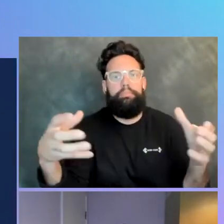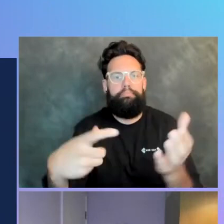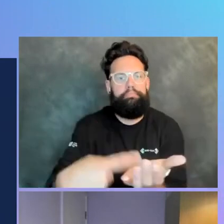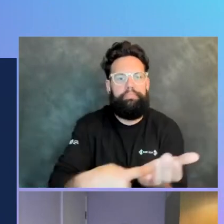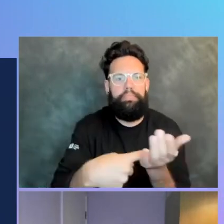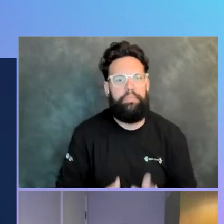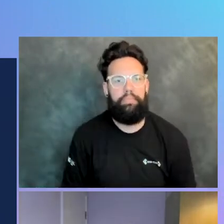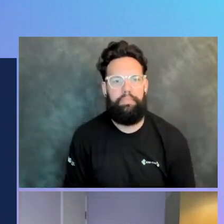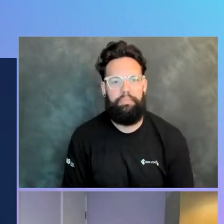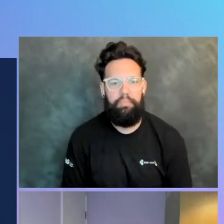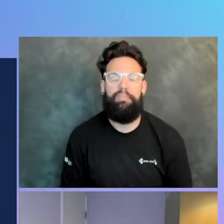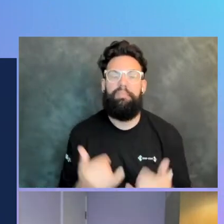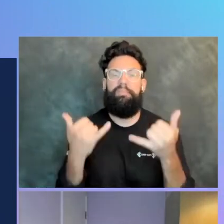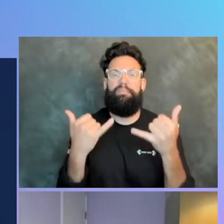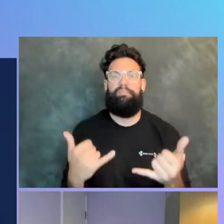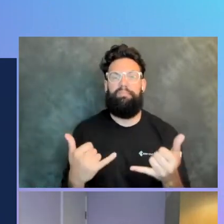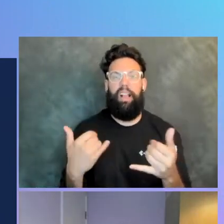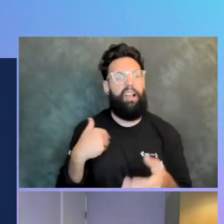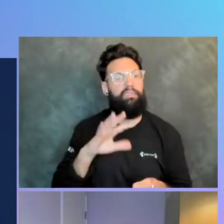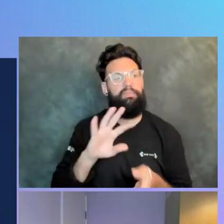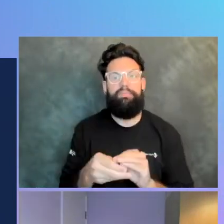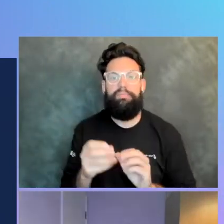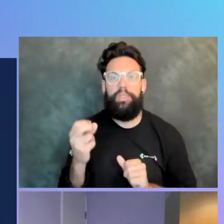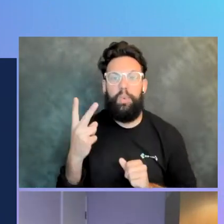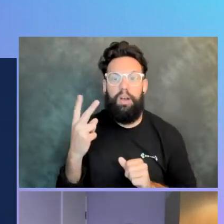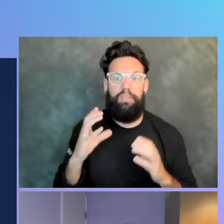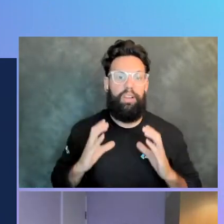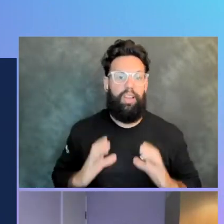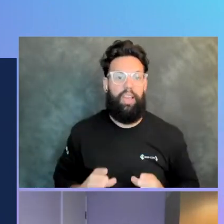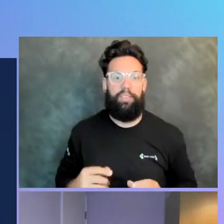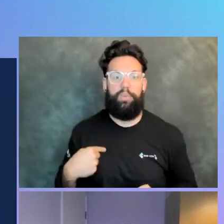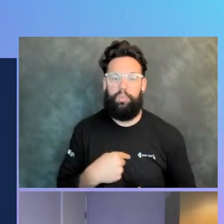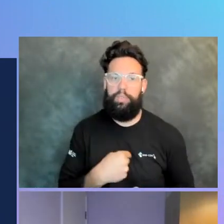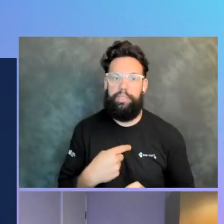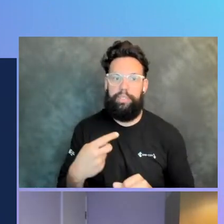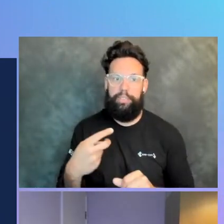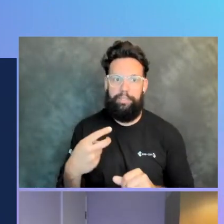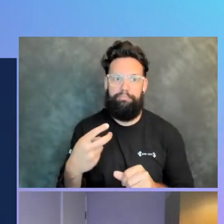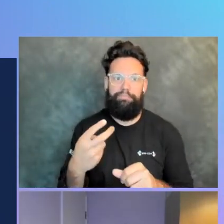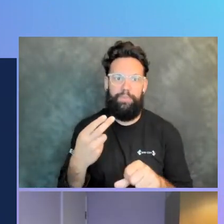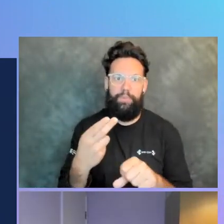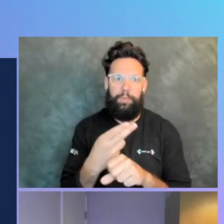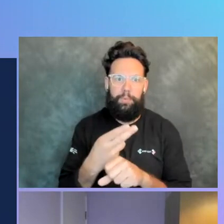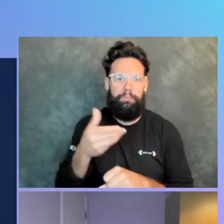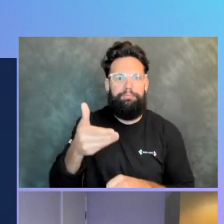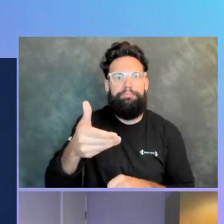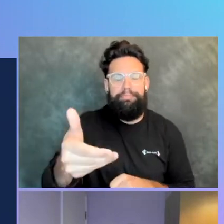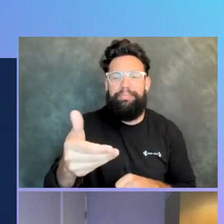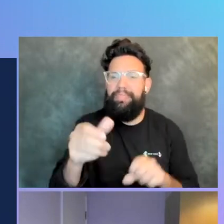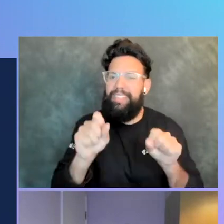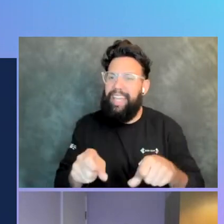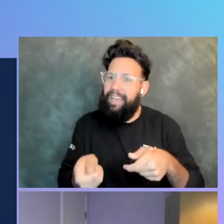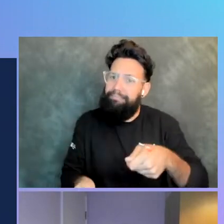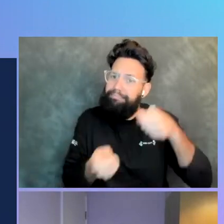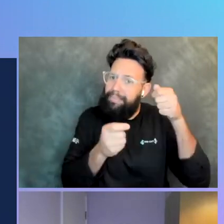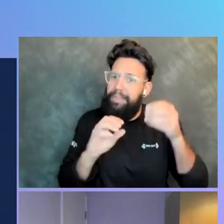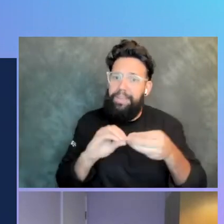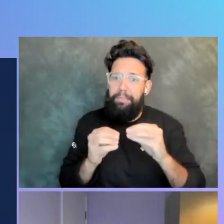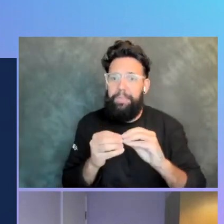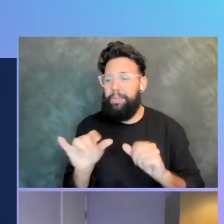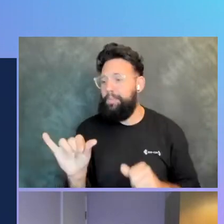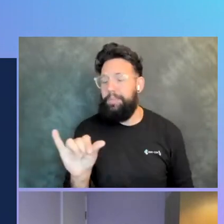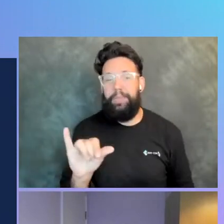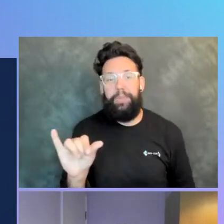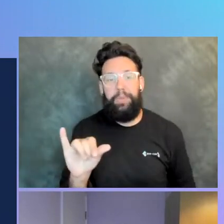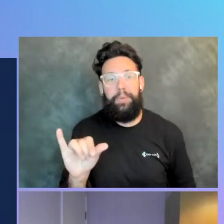We currently have 12 clients officially onboarded, and there's definitely more we could be doing to grow this panel. This number could be higher, but it's simply a matter